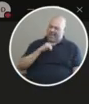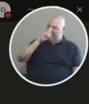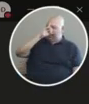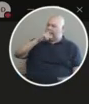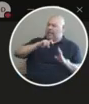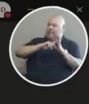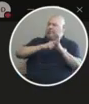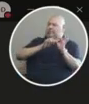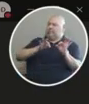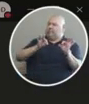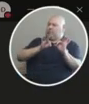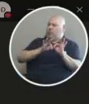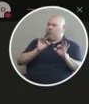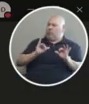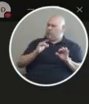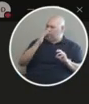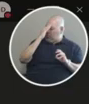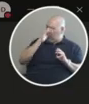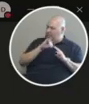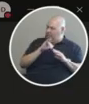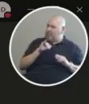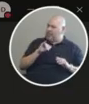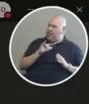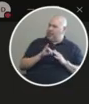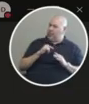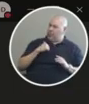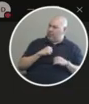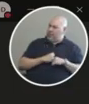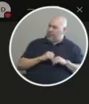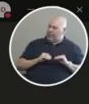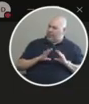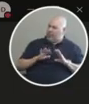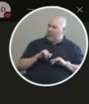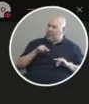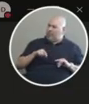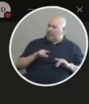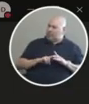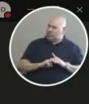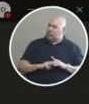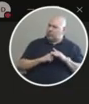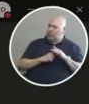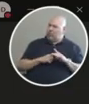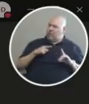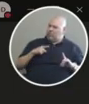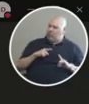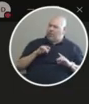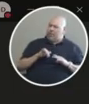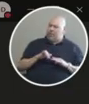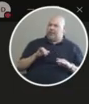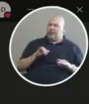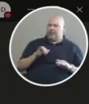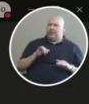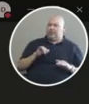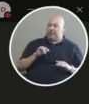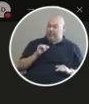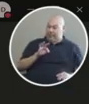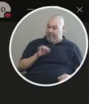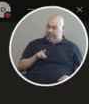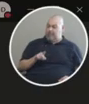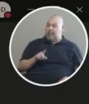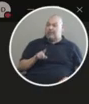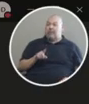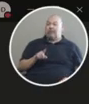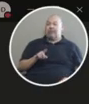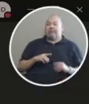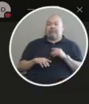key. I think that that we make clear that this is a starting point, and that if